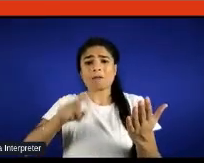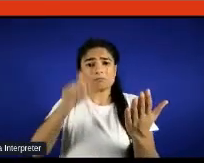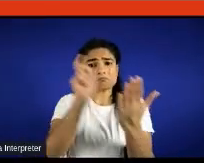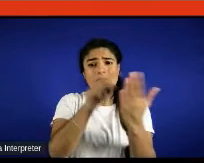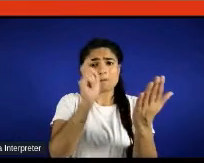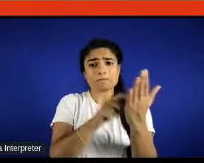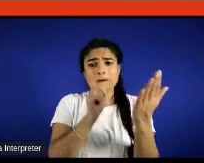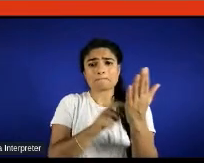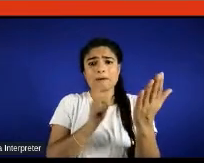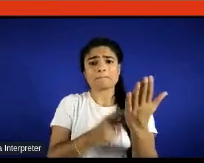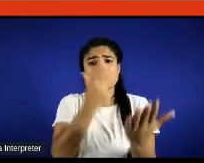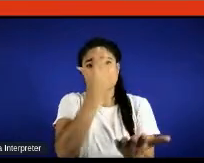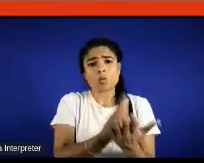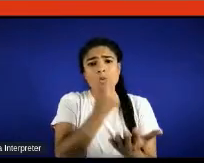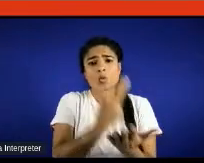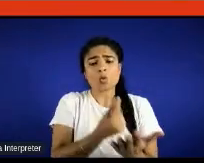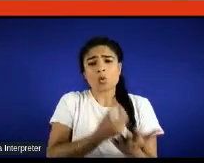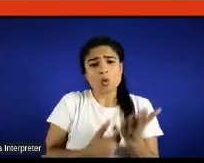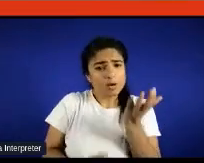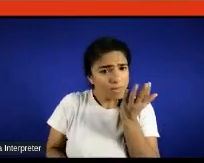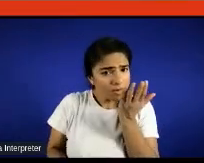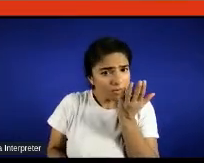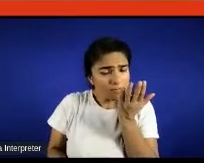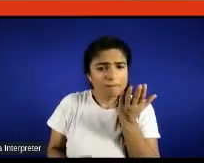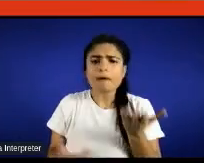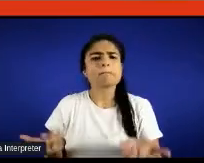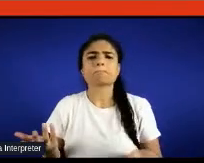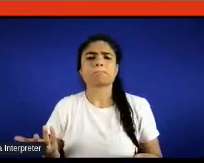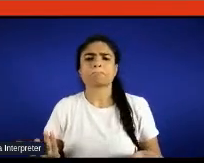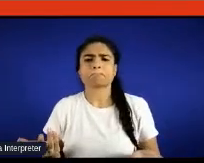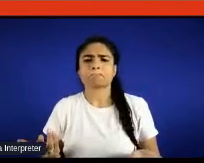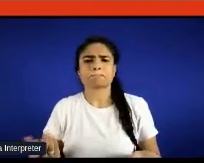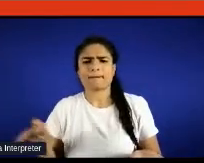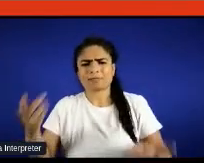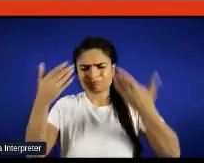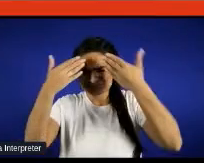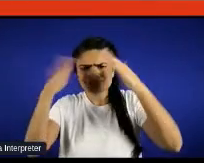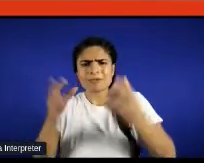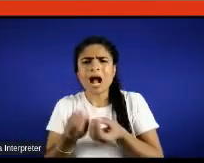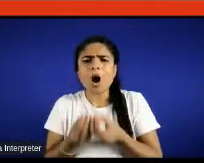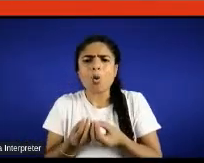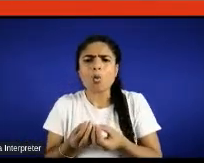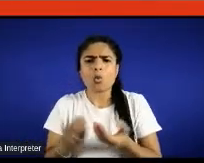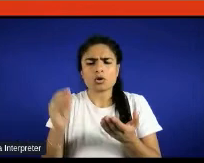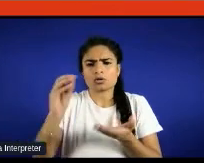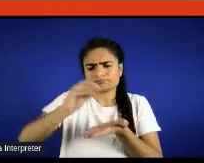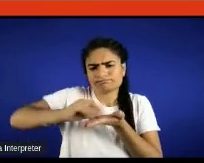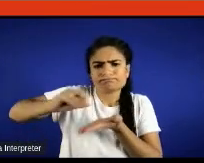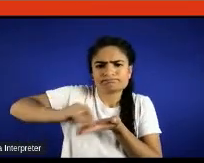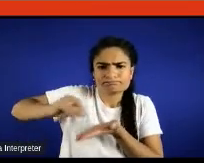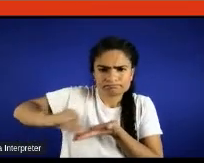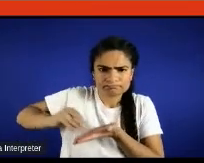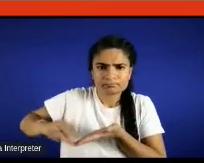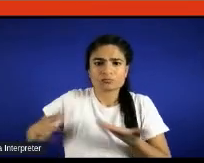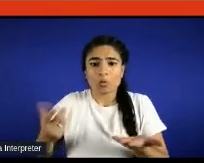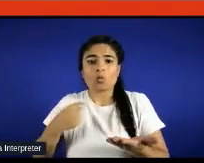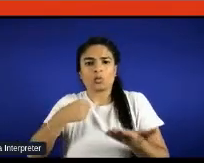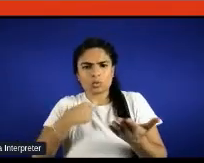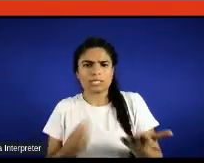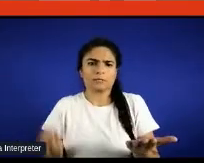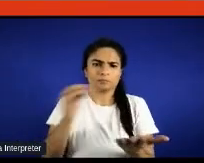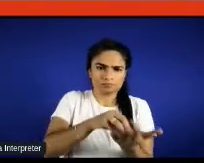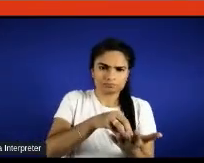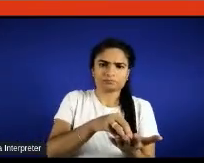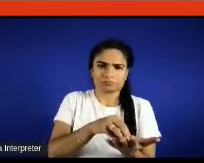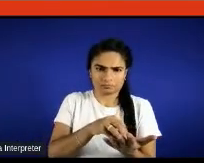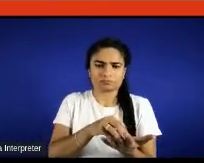child don't know how to write, then he or she can record the voice and send it to us as